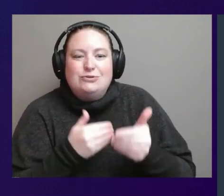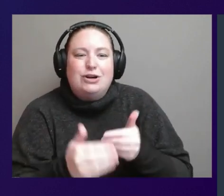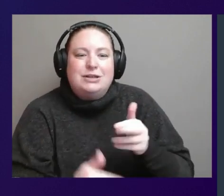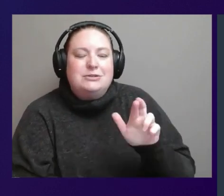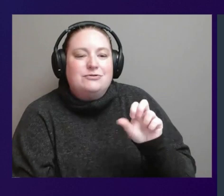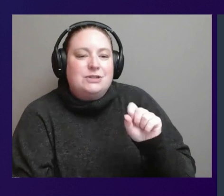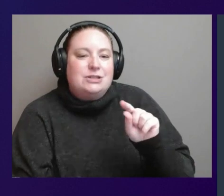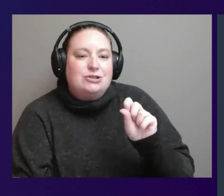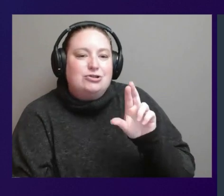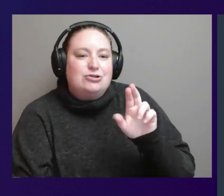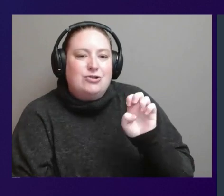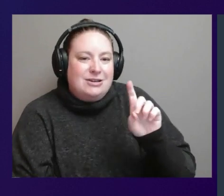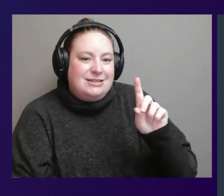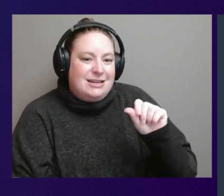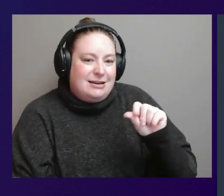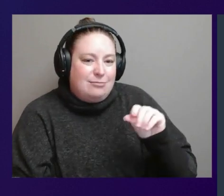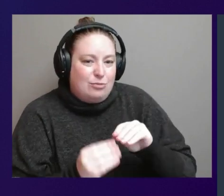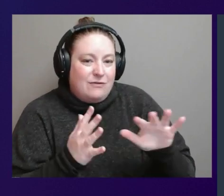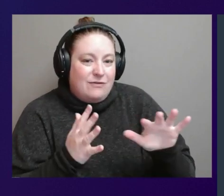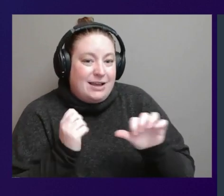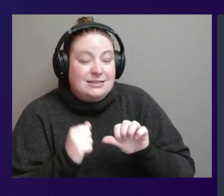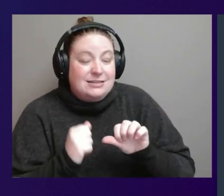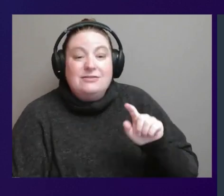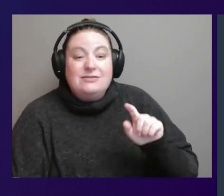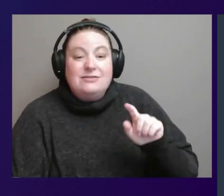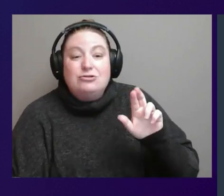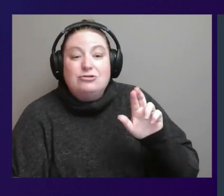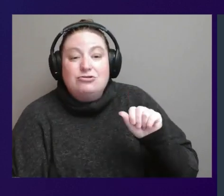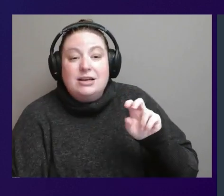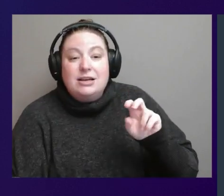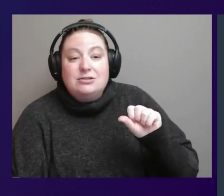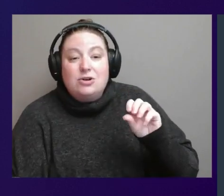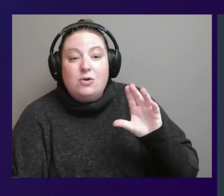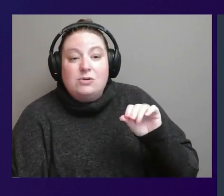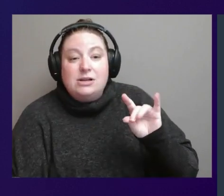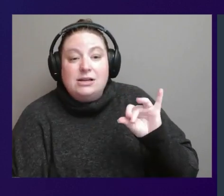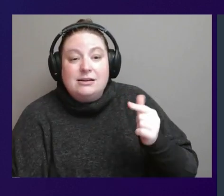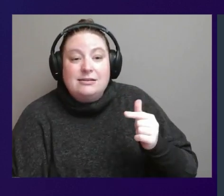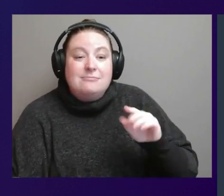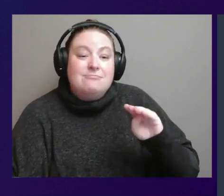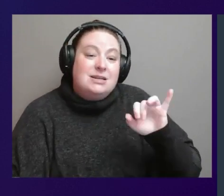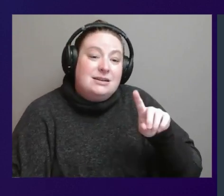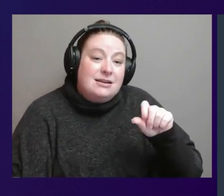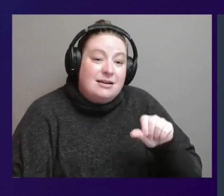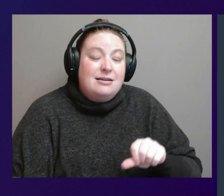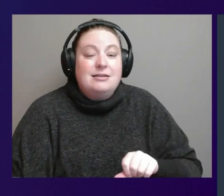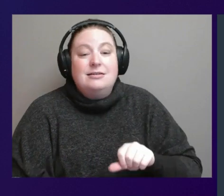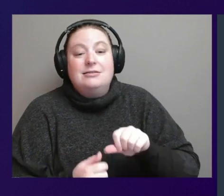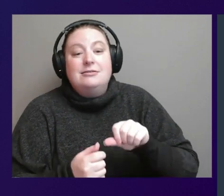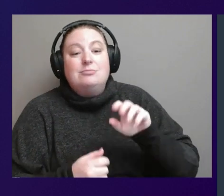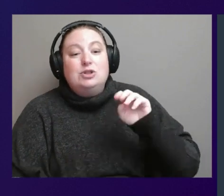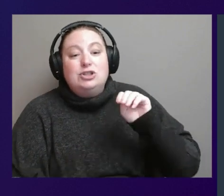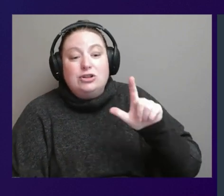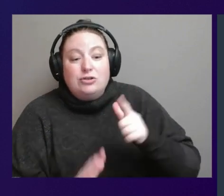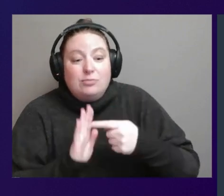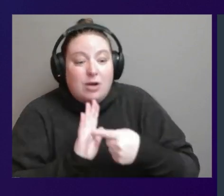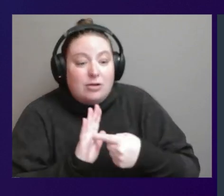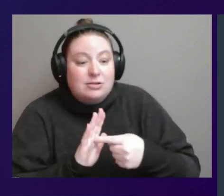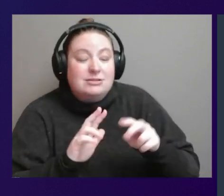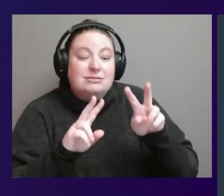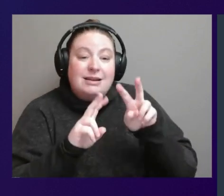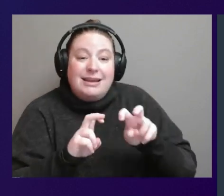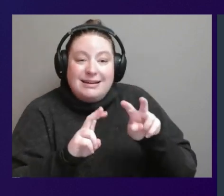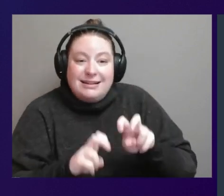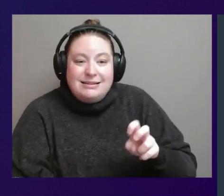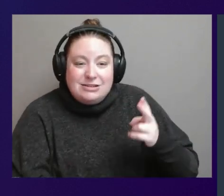you are transcoding media, restoring operational backups, training machine learning models, or analyzing historical data, you can easily speed